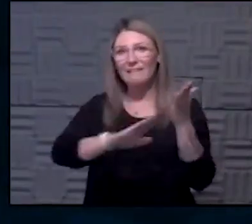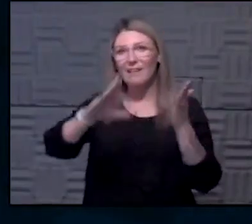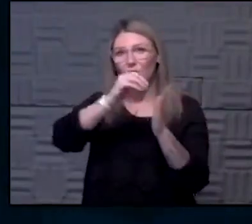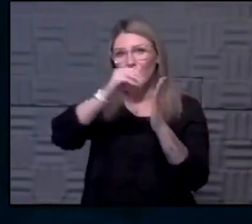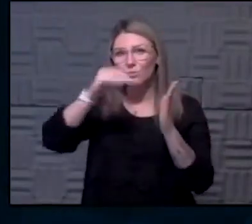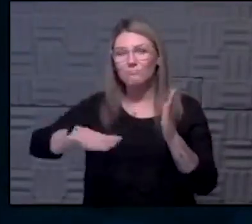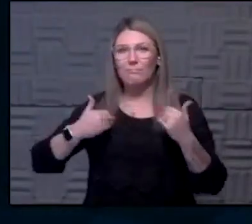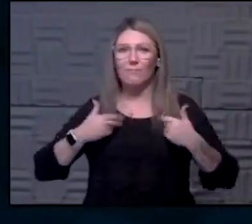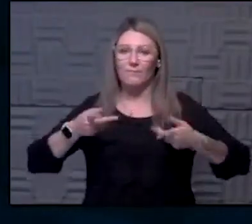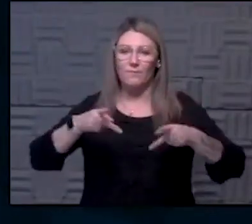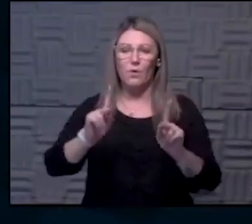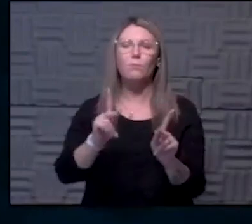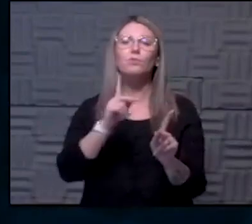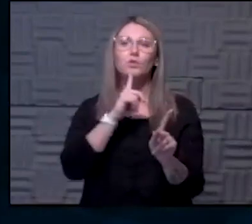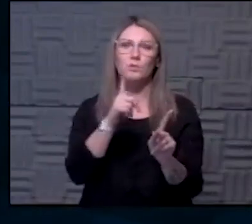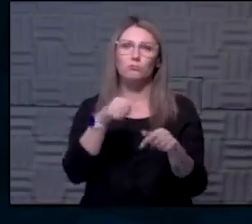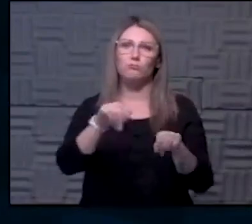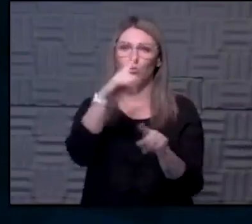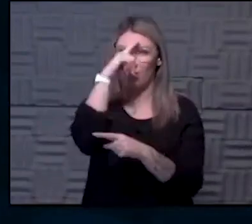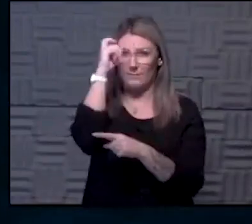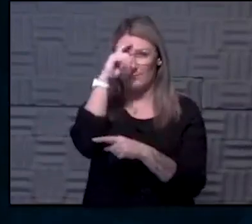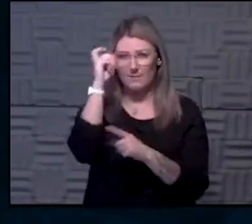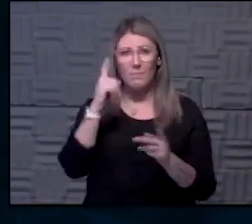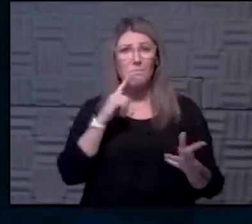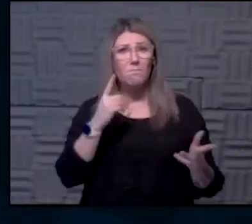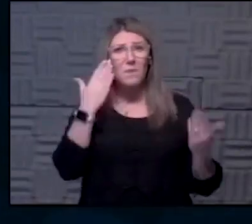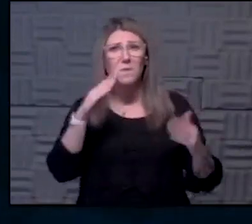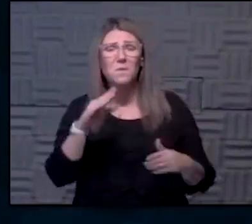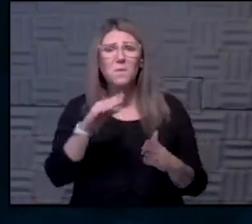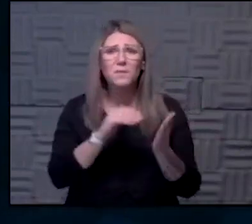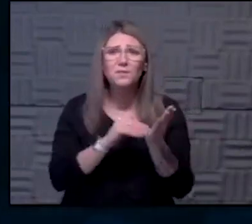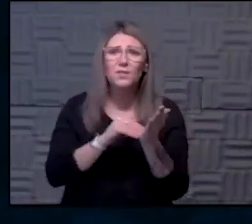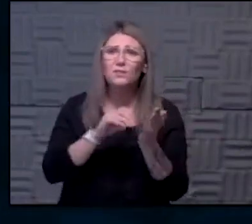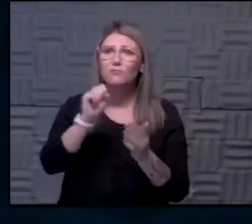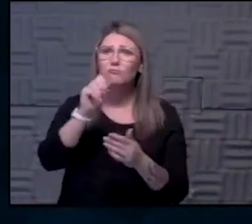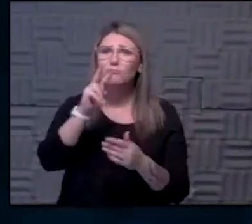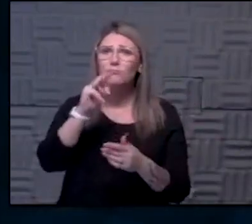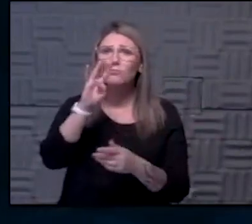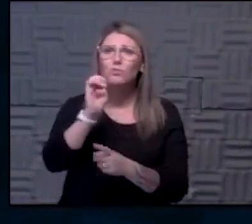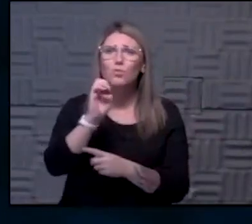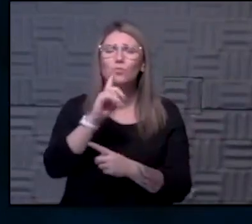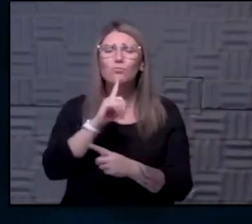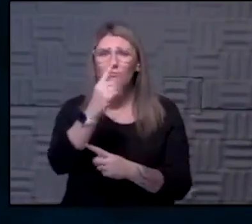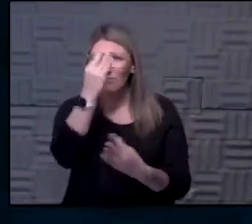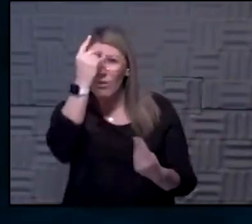that opportunity in this summer. And I don't know if Dr. Stowe, thoughts about that?